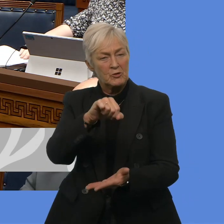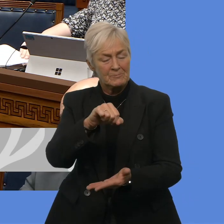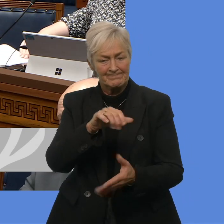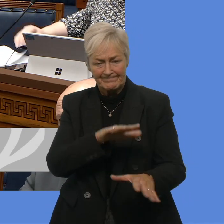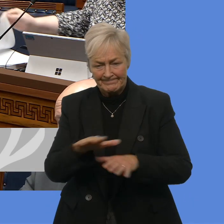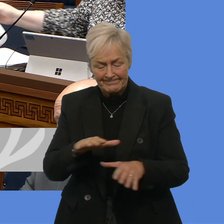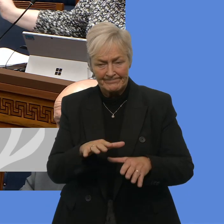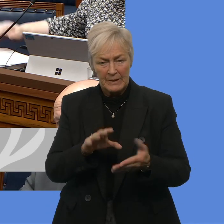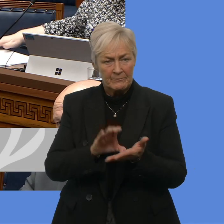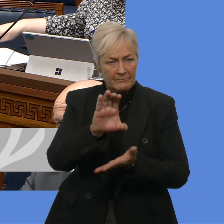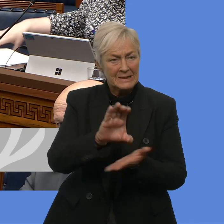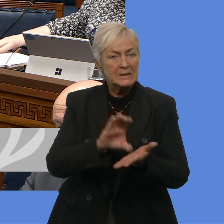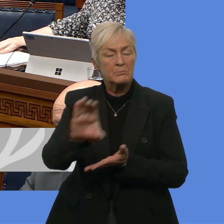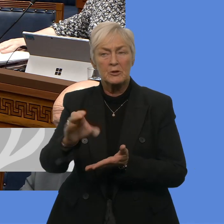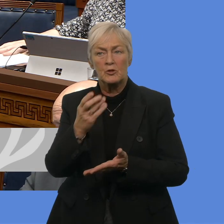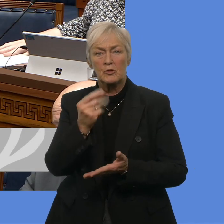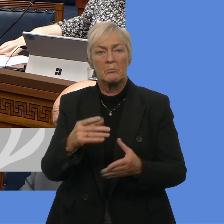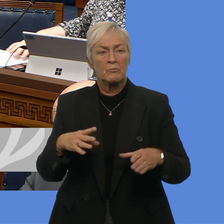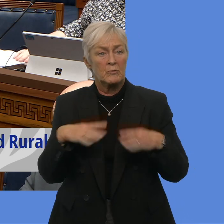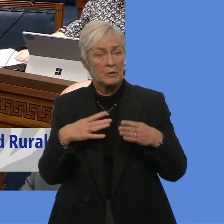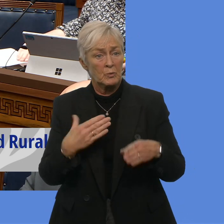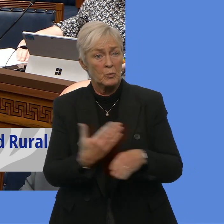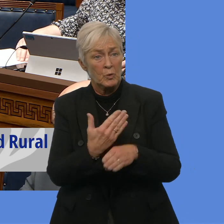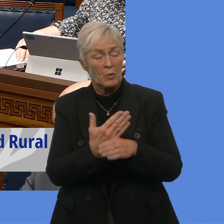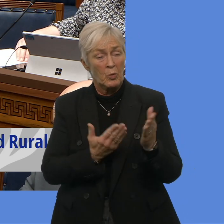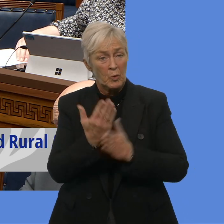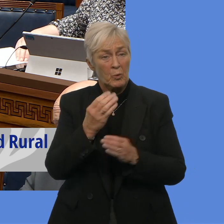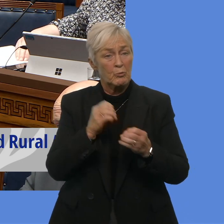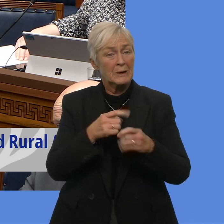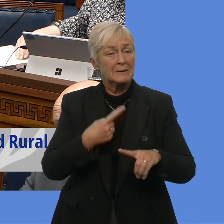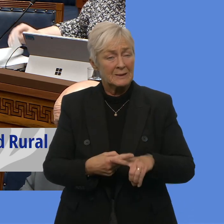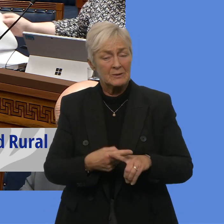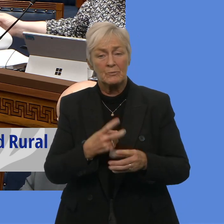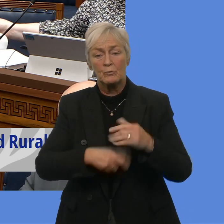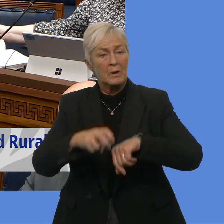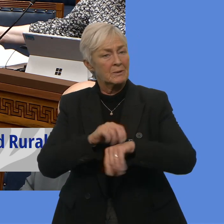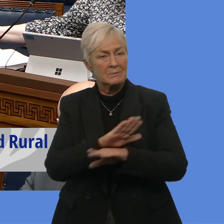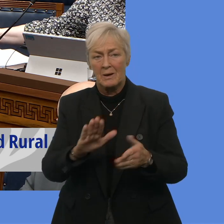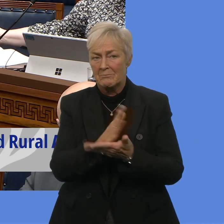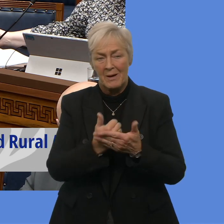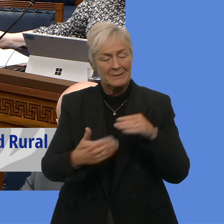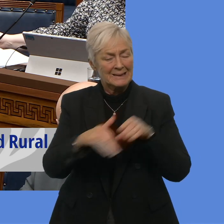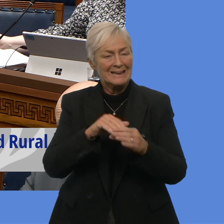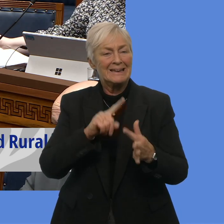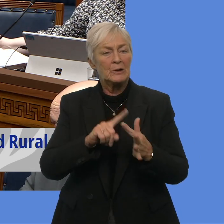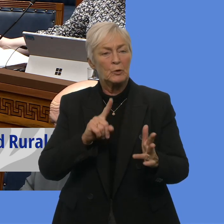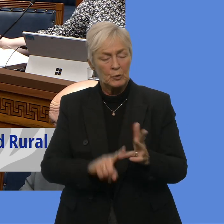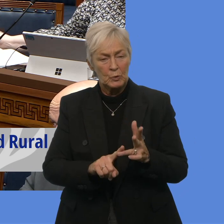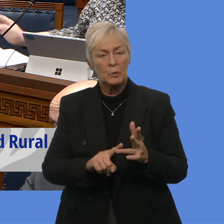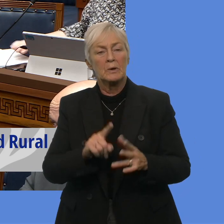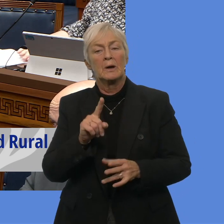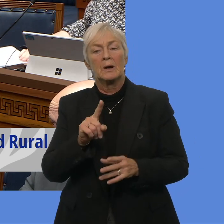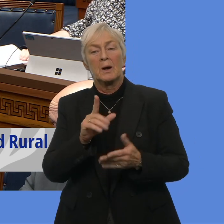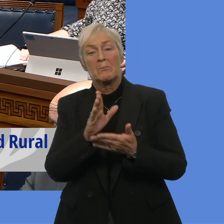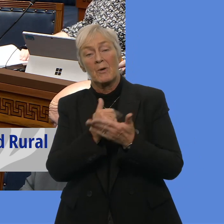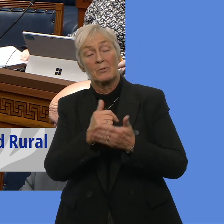investment that is being made. Some of this is frankly the outworkings of Brexit, where Northern Ireland is no longer part of the European Union, where down in the Republic of Ireland the